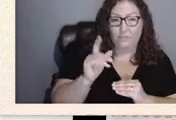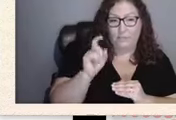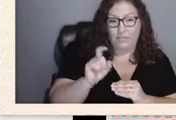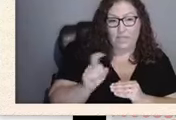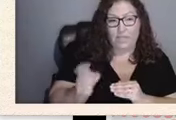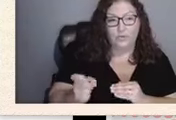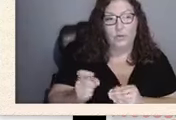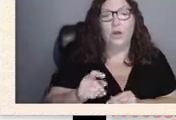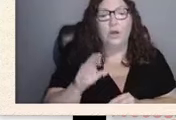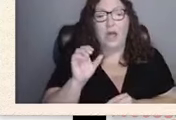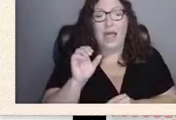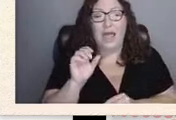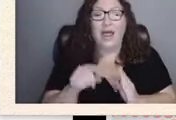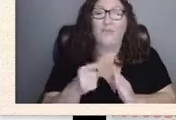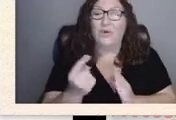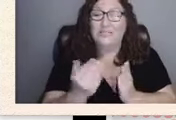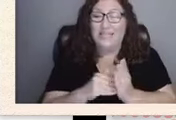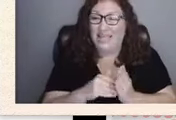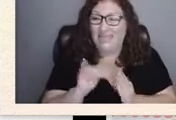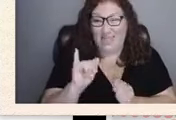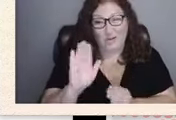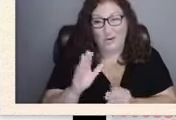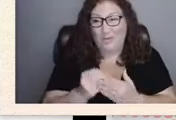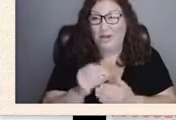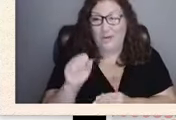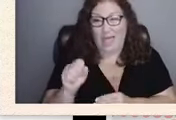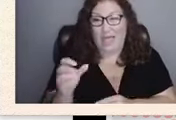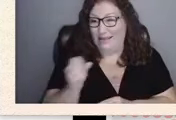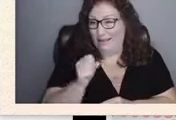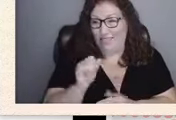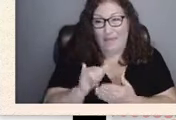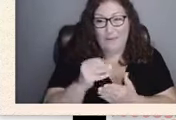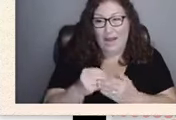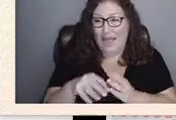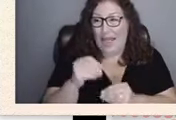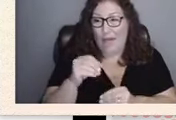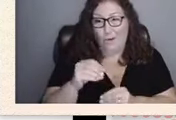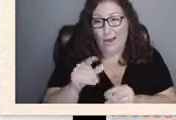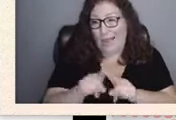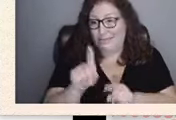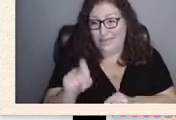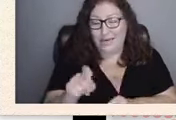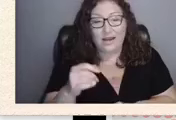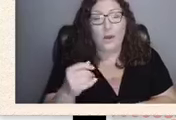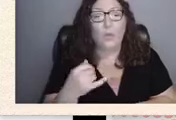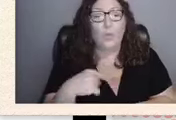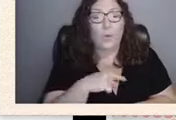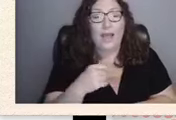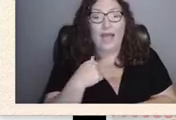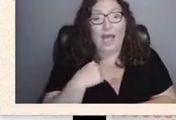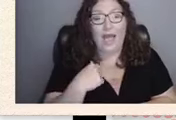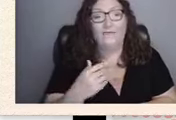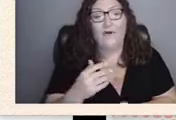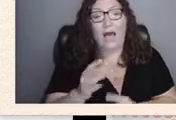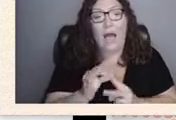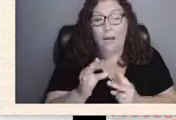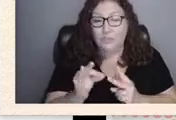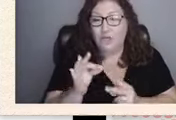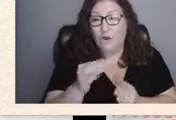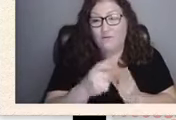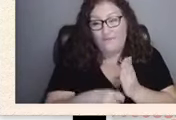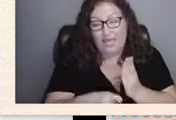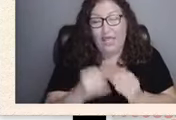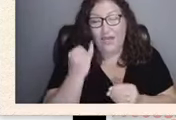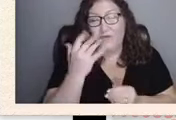out as you needed. We do have some optional fees. So, for example, if you wanted paper statements instead of the